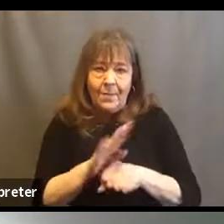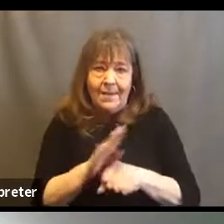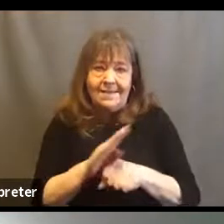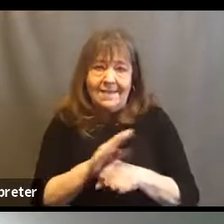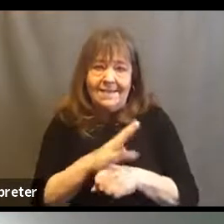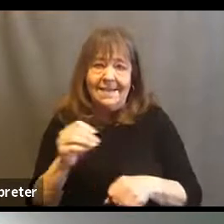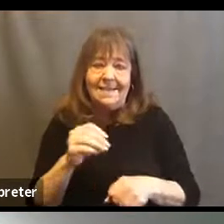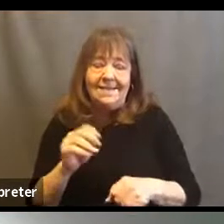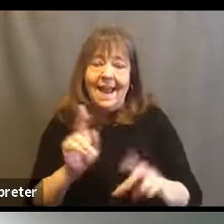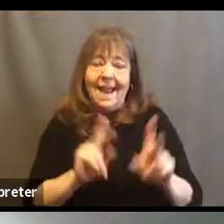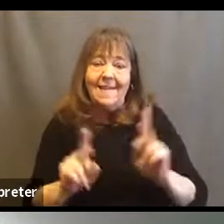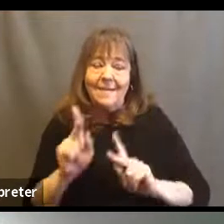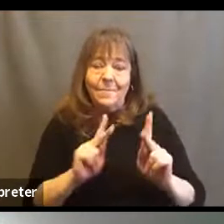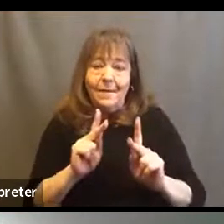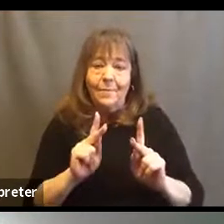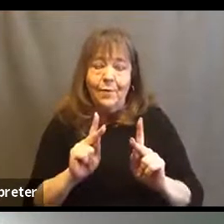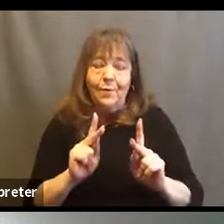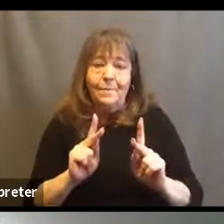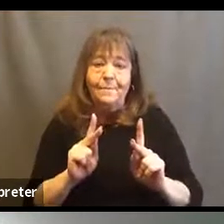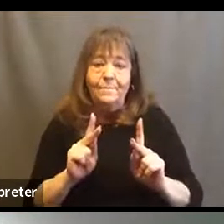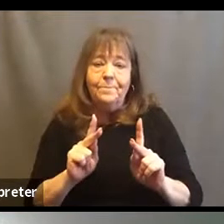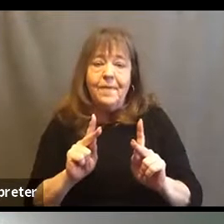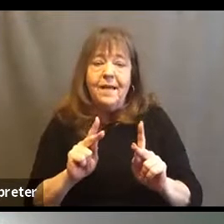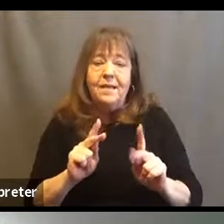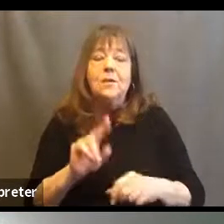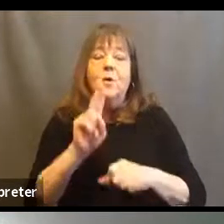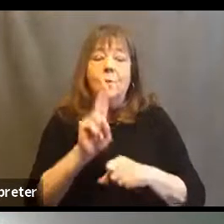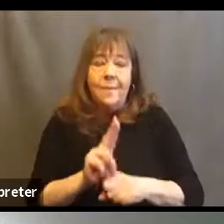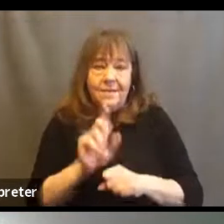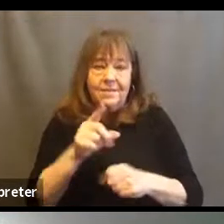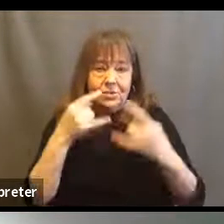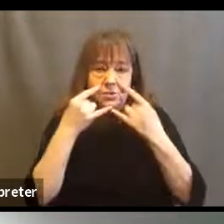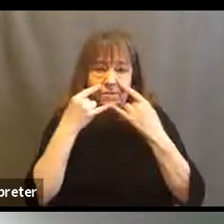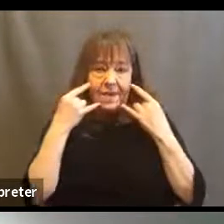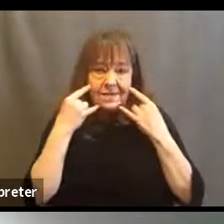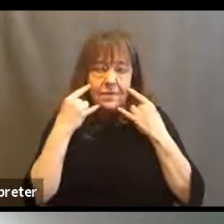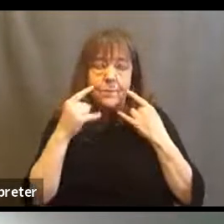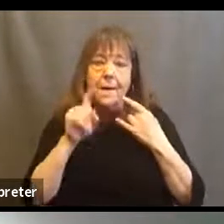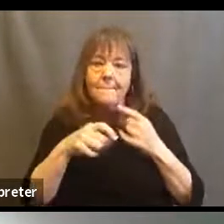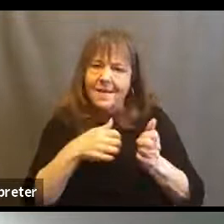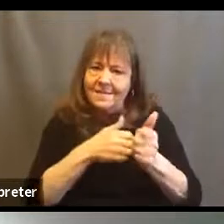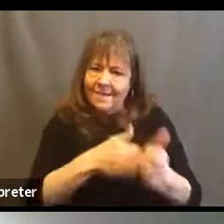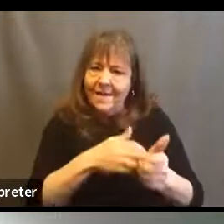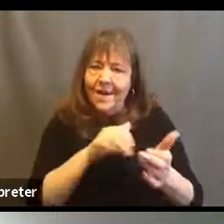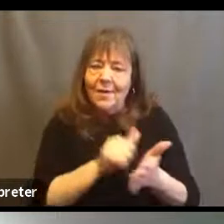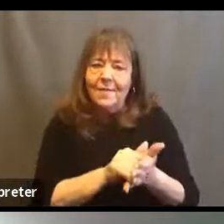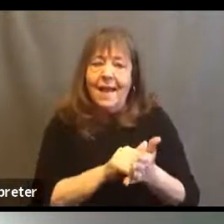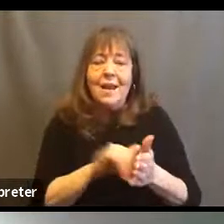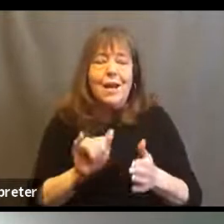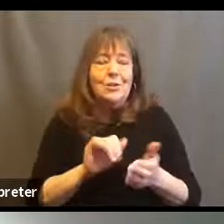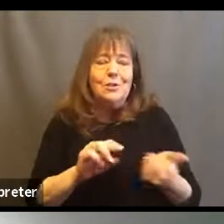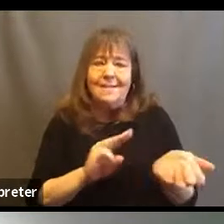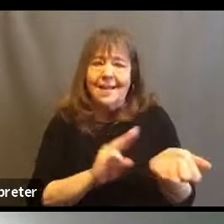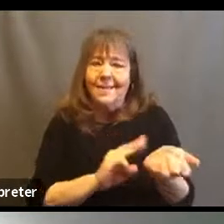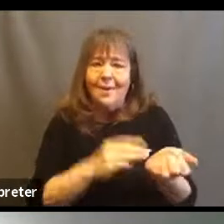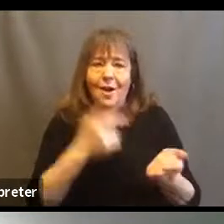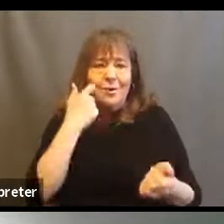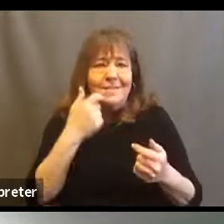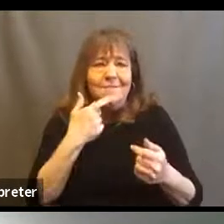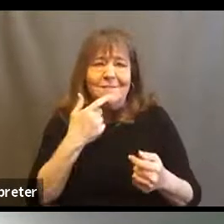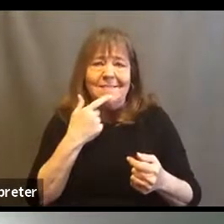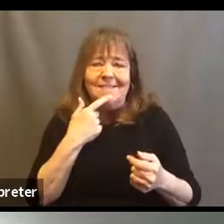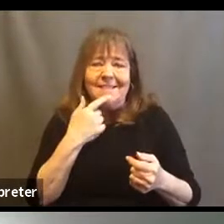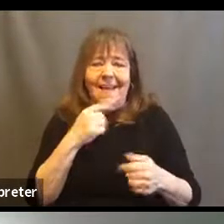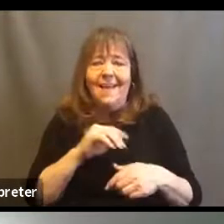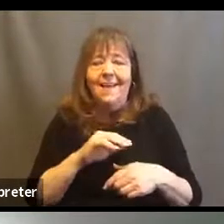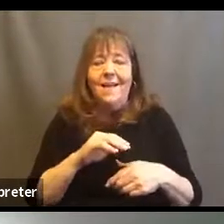our citizens, as we're out and about, to be wearing face coverings. So we want to be very diligent in that. That is, as the doctors have said, and as our medical